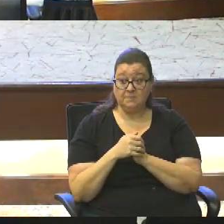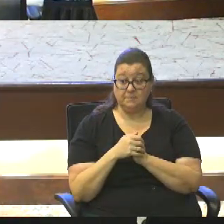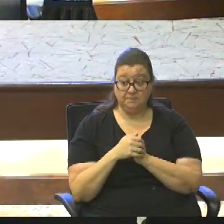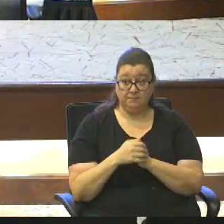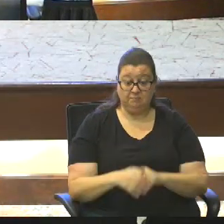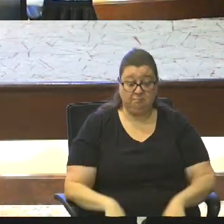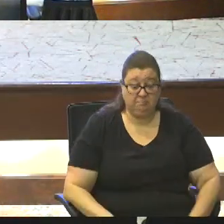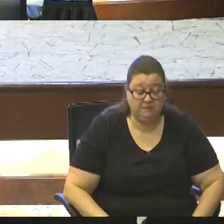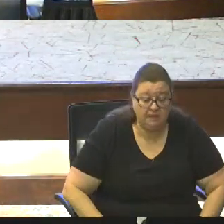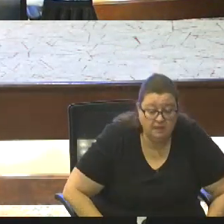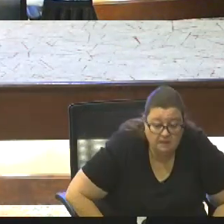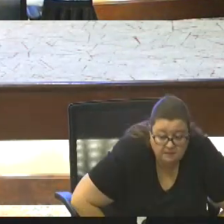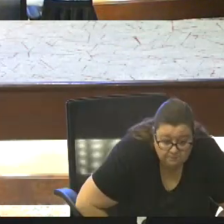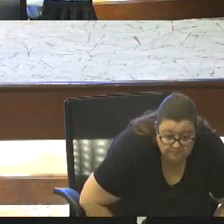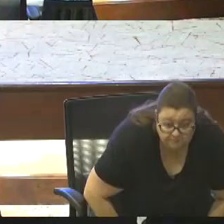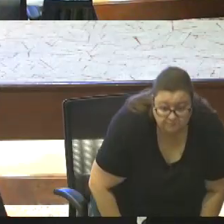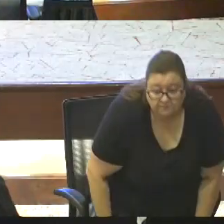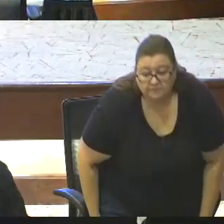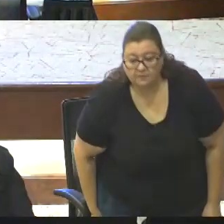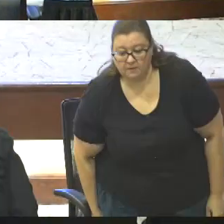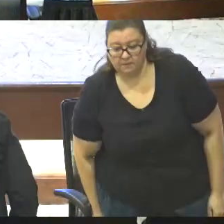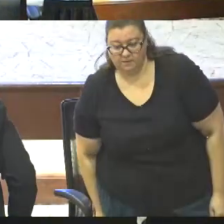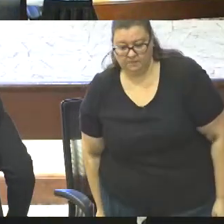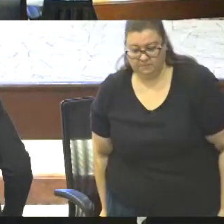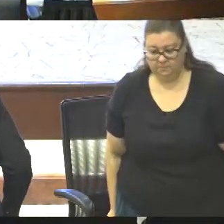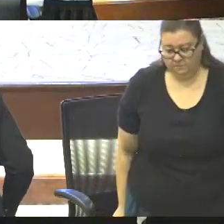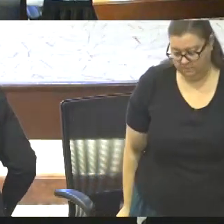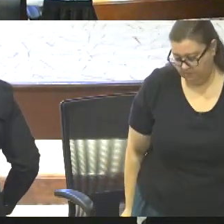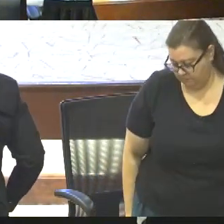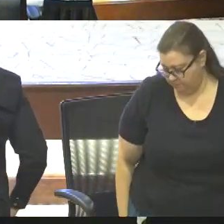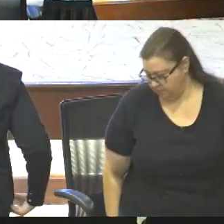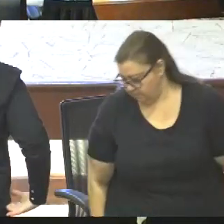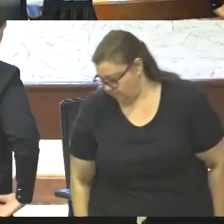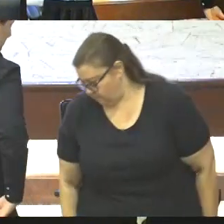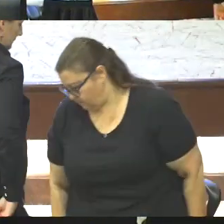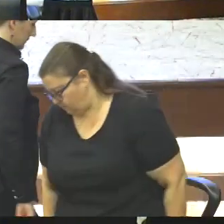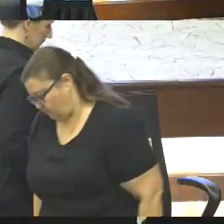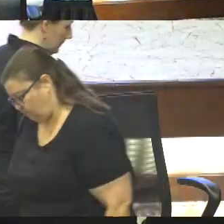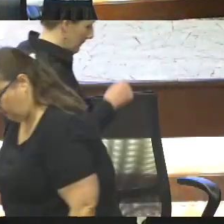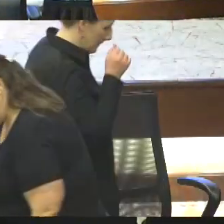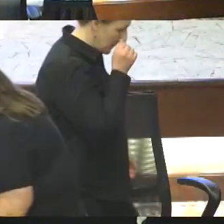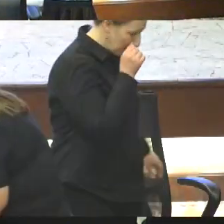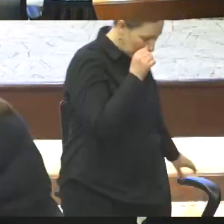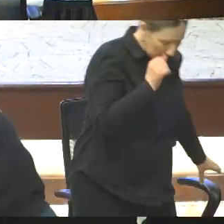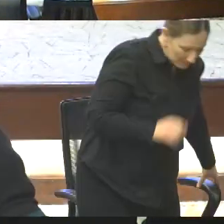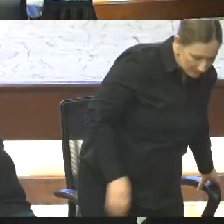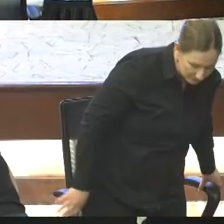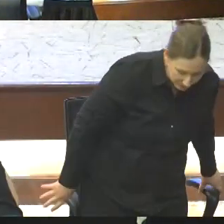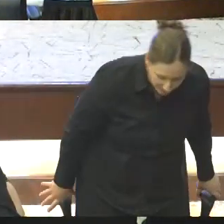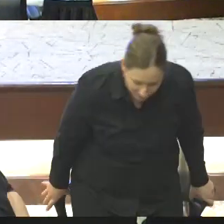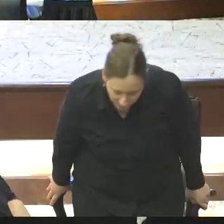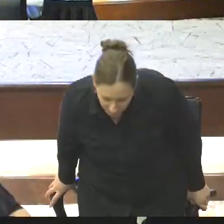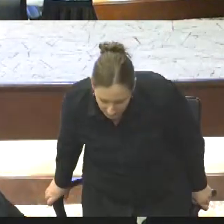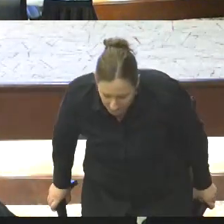Go ahead. This is know that we're having these conversations now, so it's not going to be a shock.